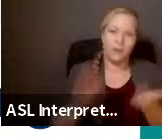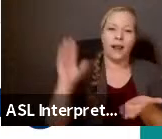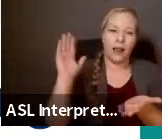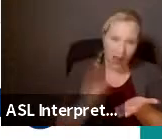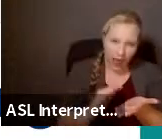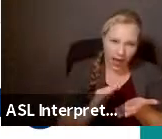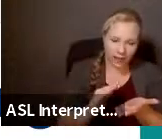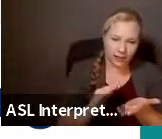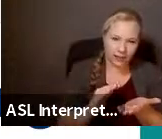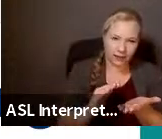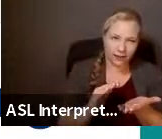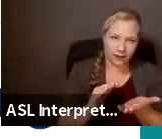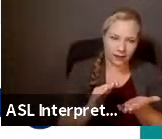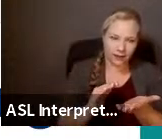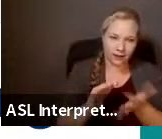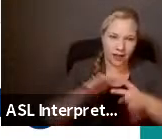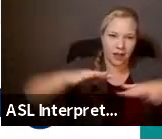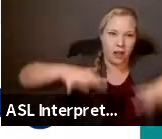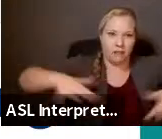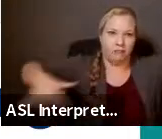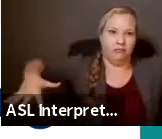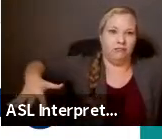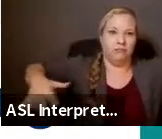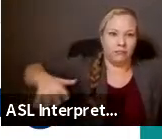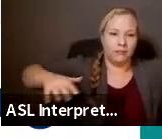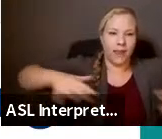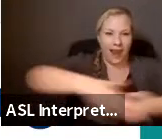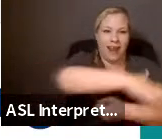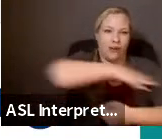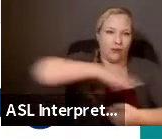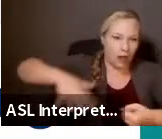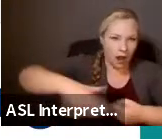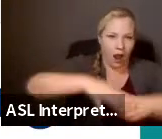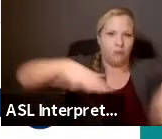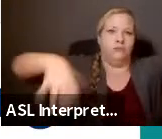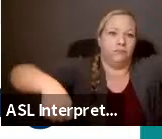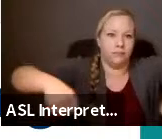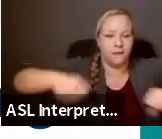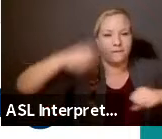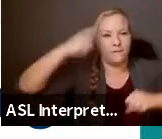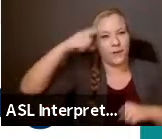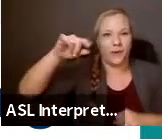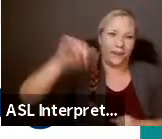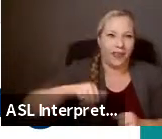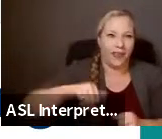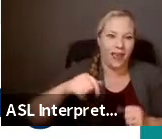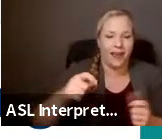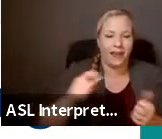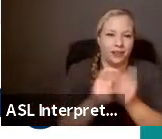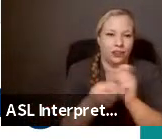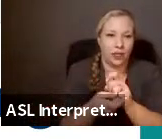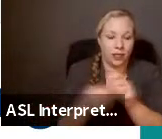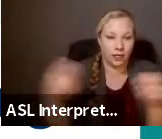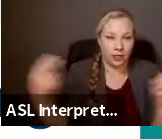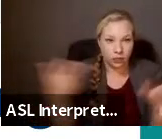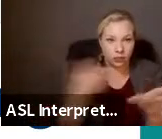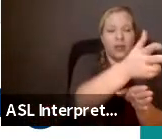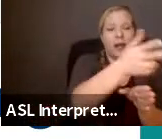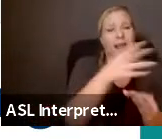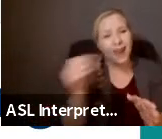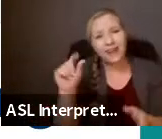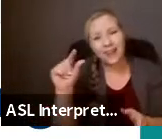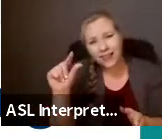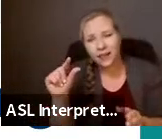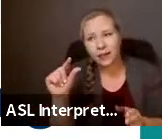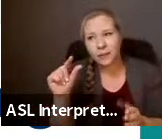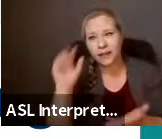the interchange and kind of constrains access in some ways,